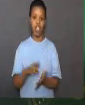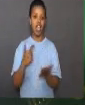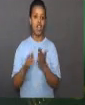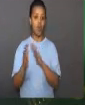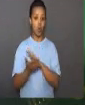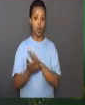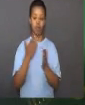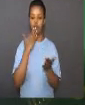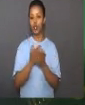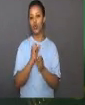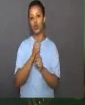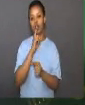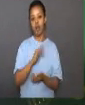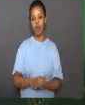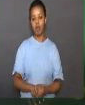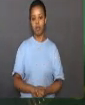so, well done.